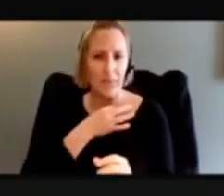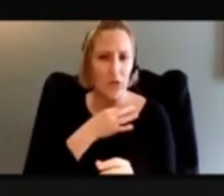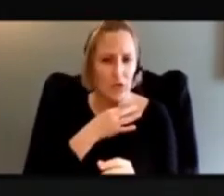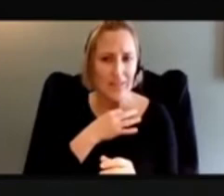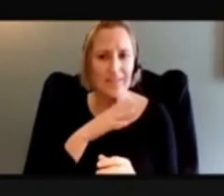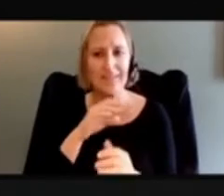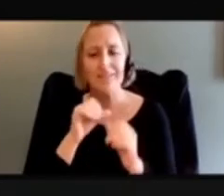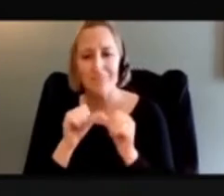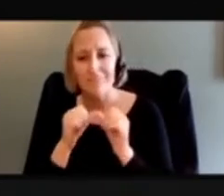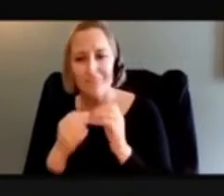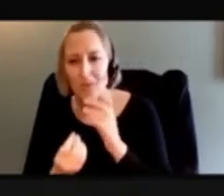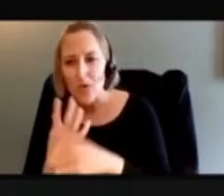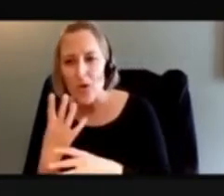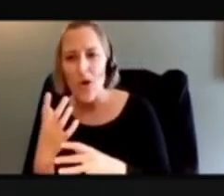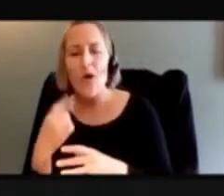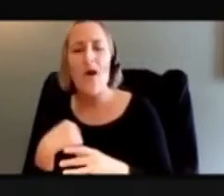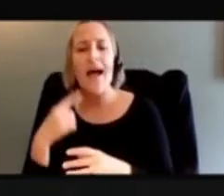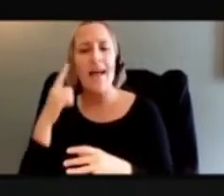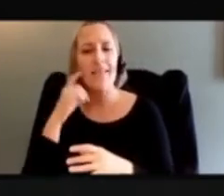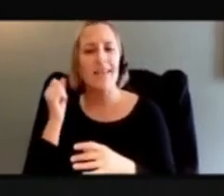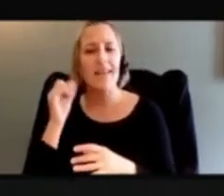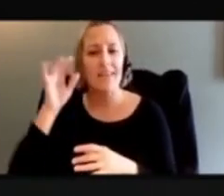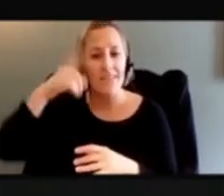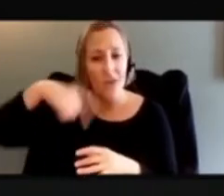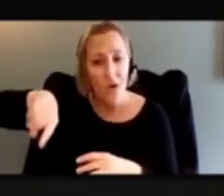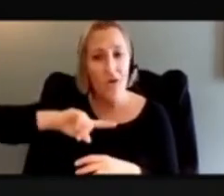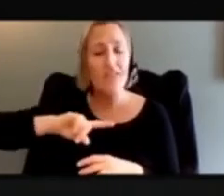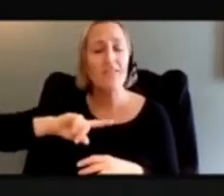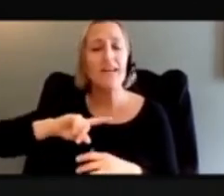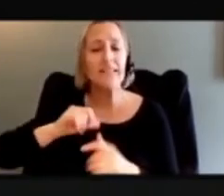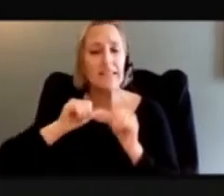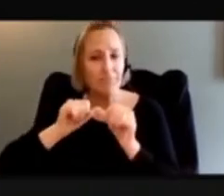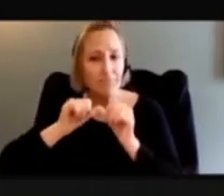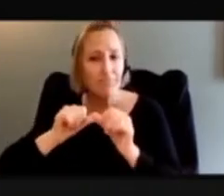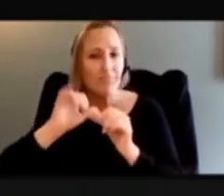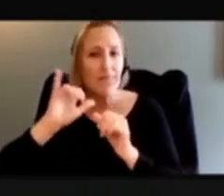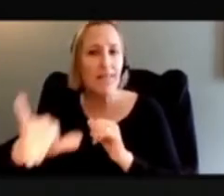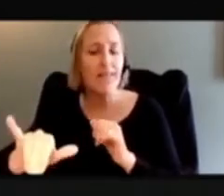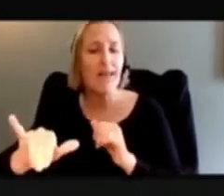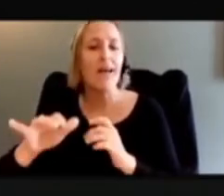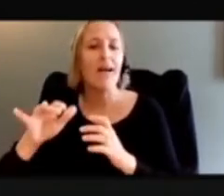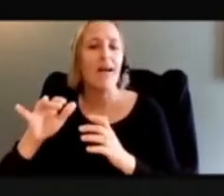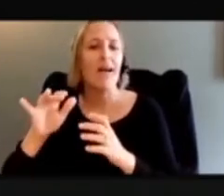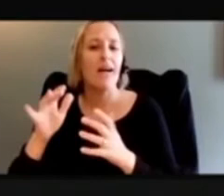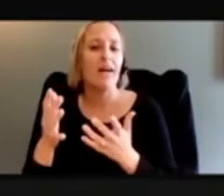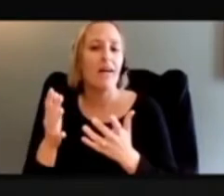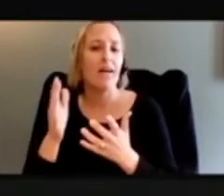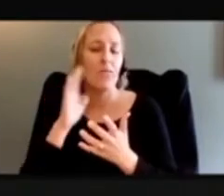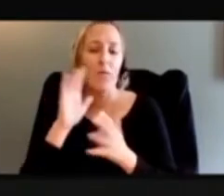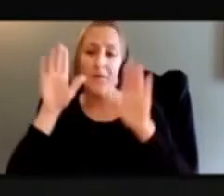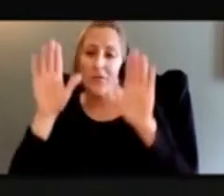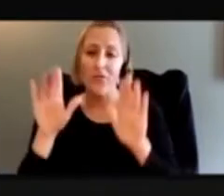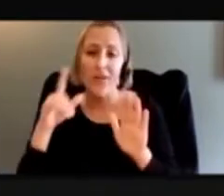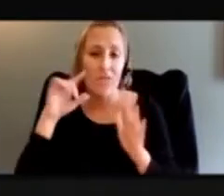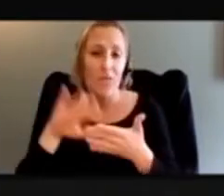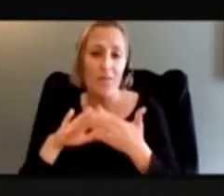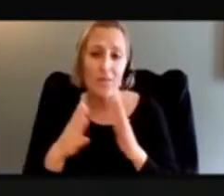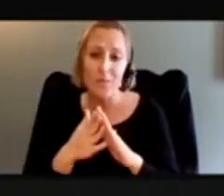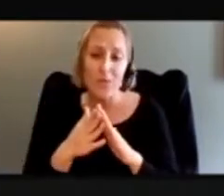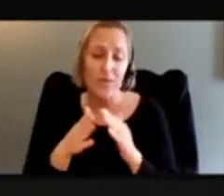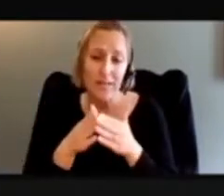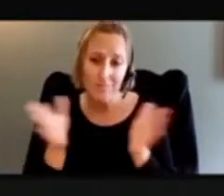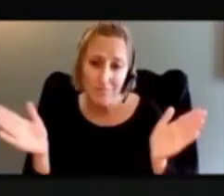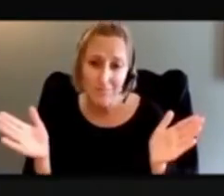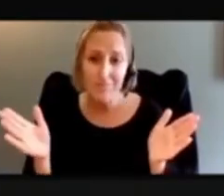said. And I think that if we all carry that mindset, it would be great for the community at large, and also